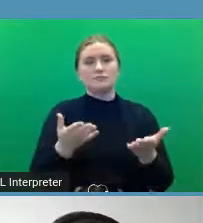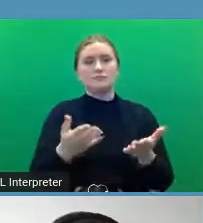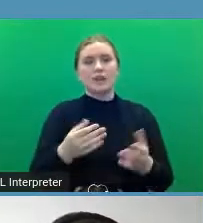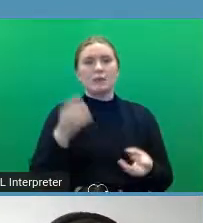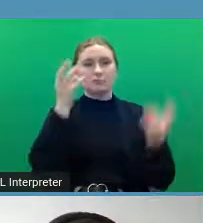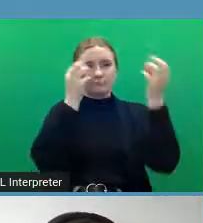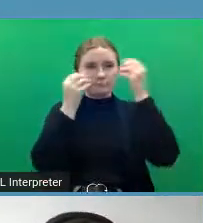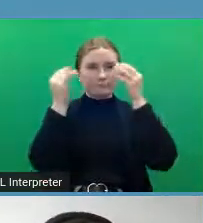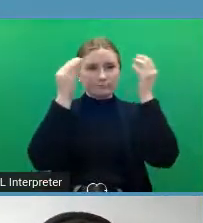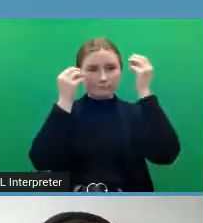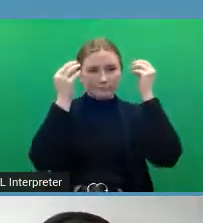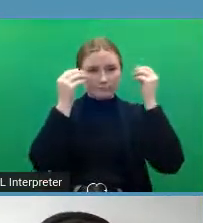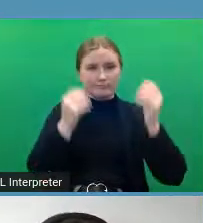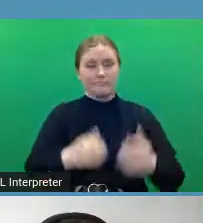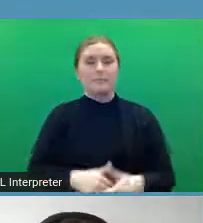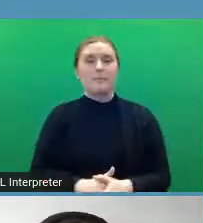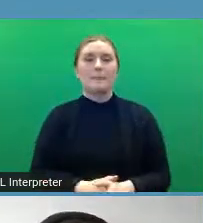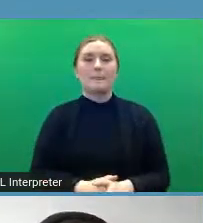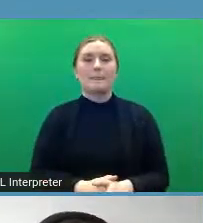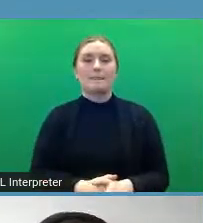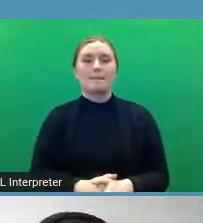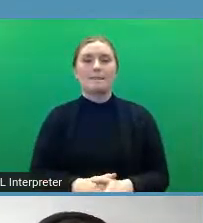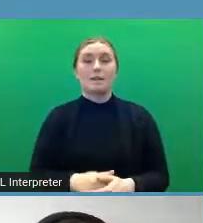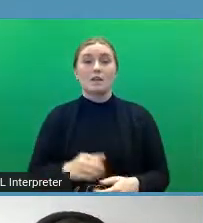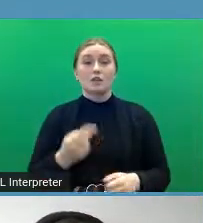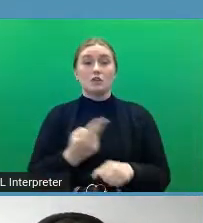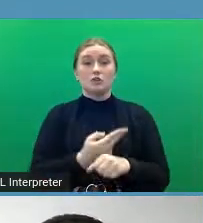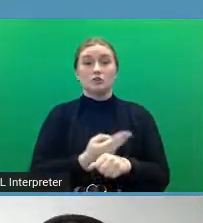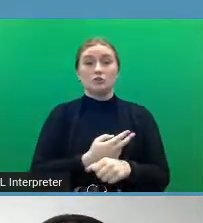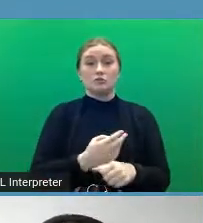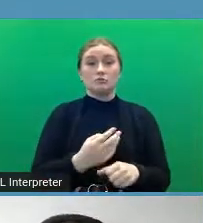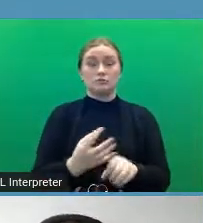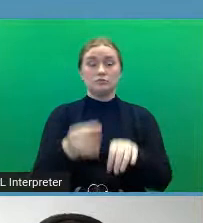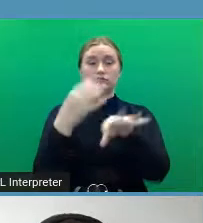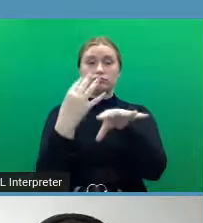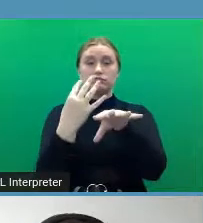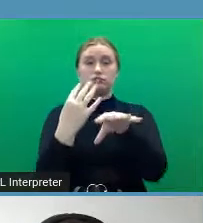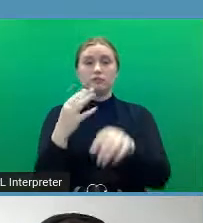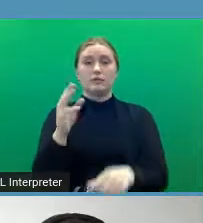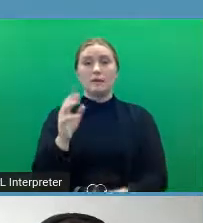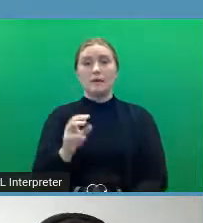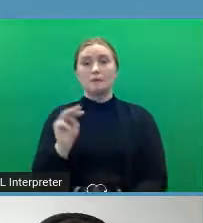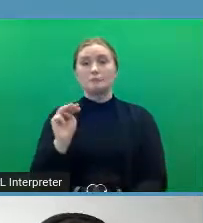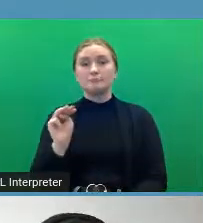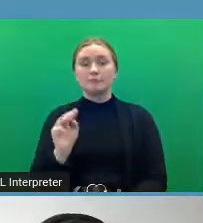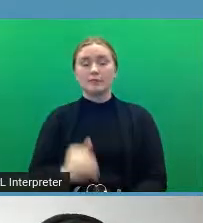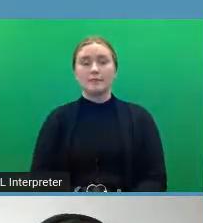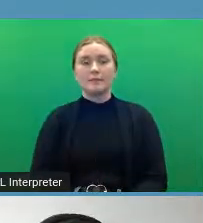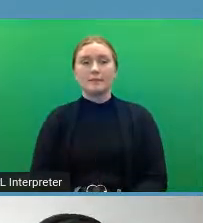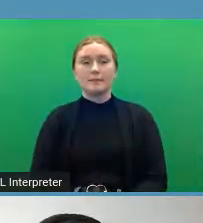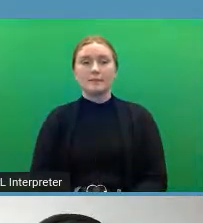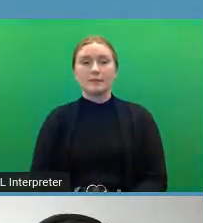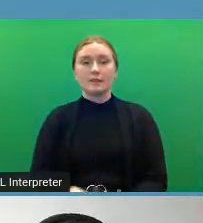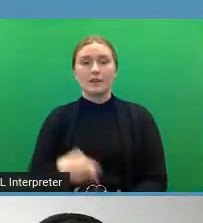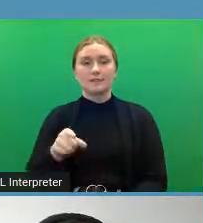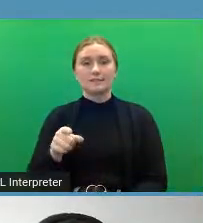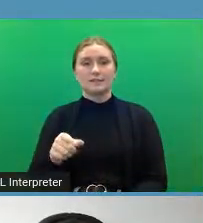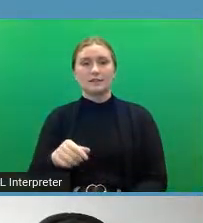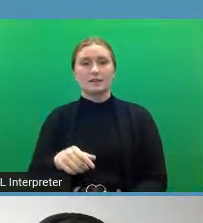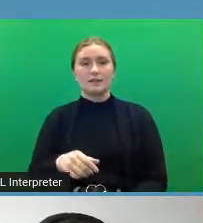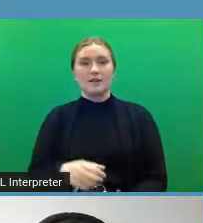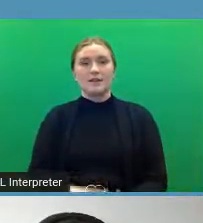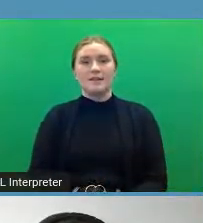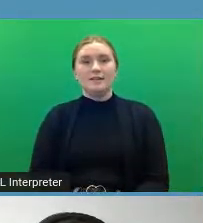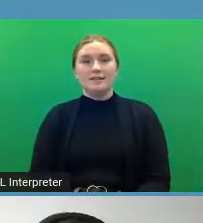about using video media, whether pre-recorded or live. And so this slide reads, rather than design